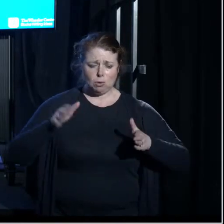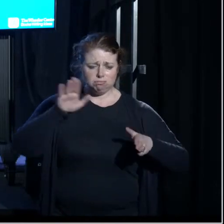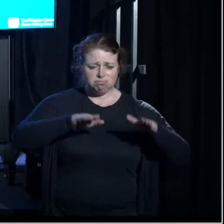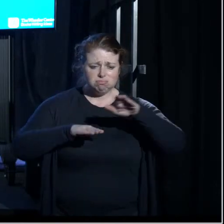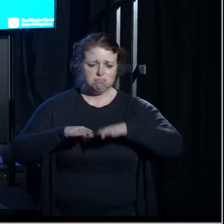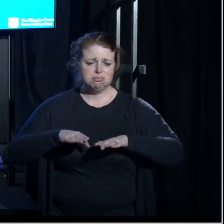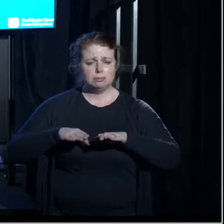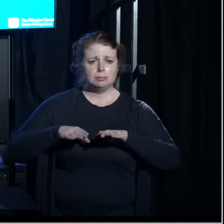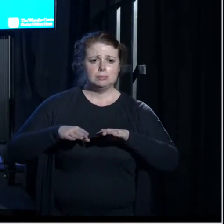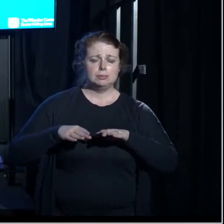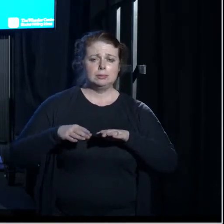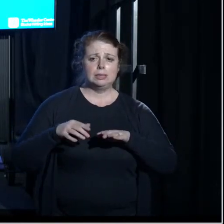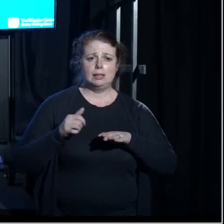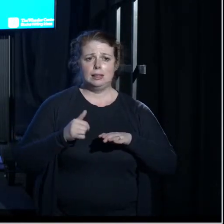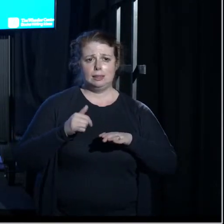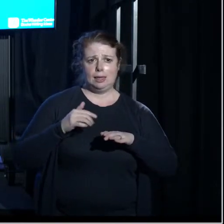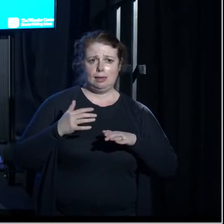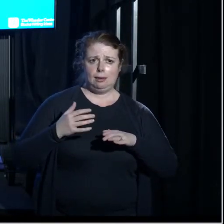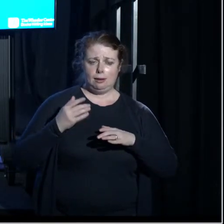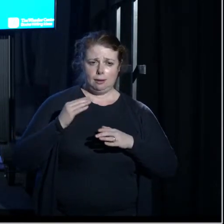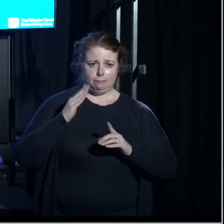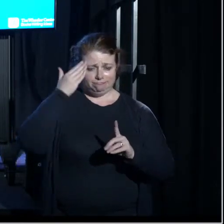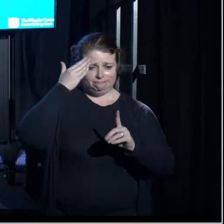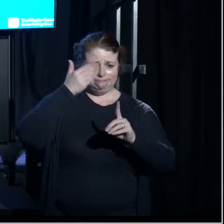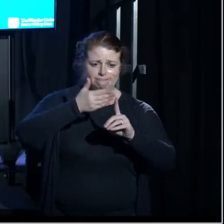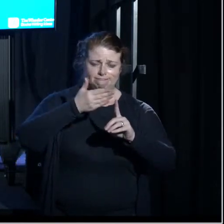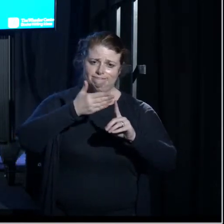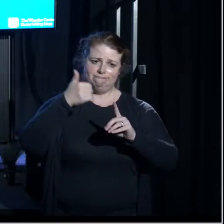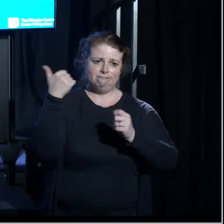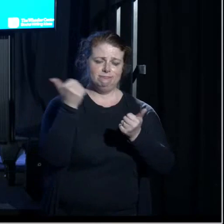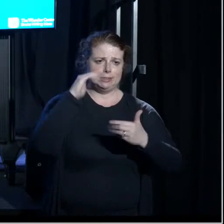fate sealed. Thank you.